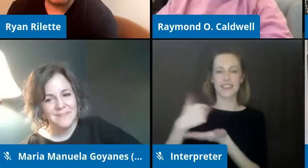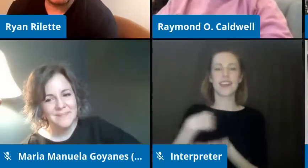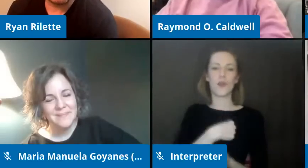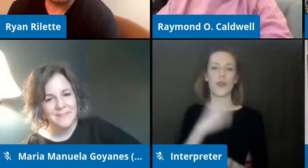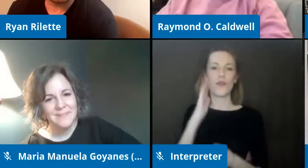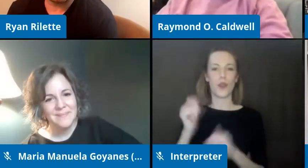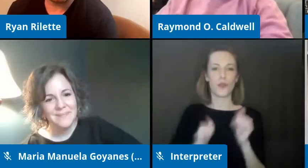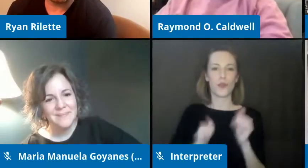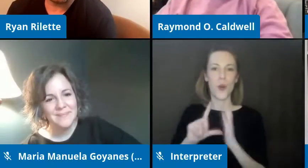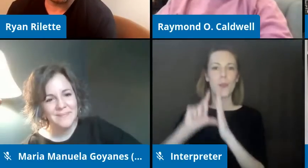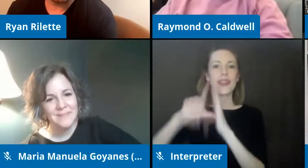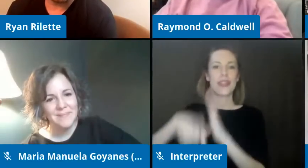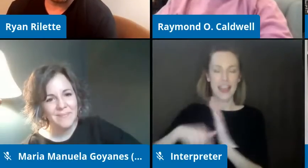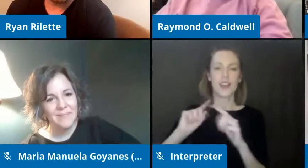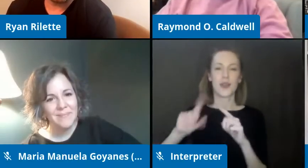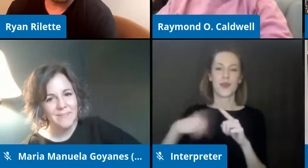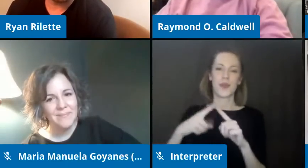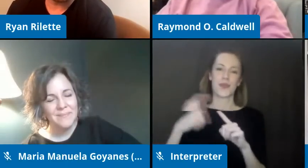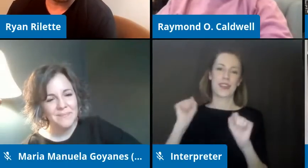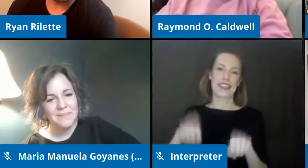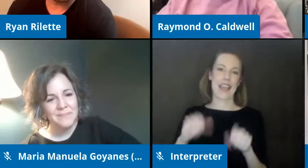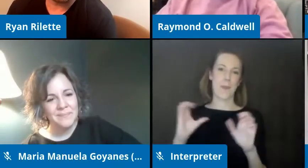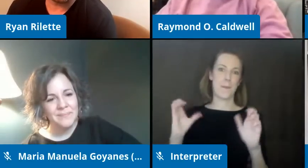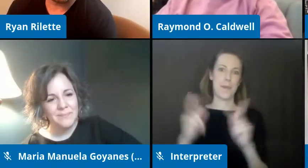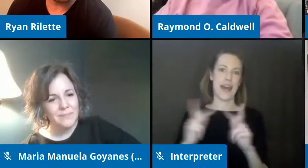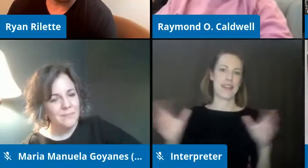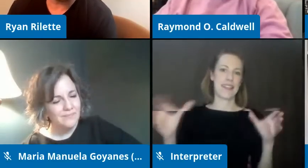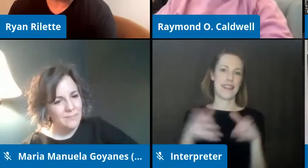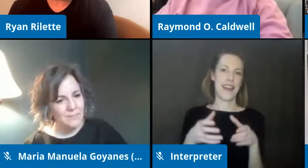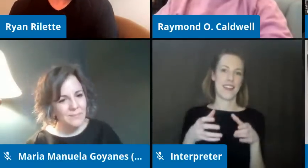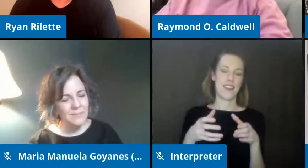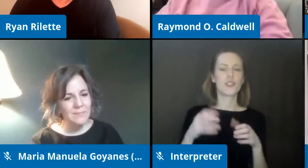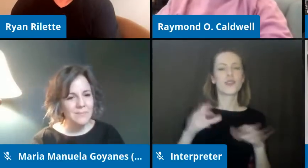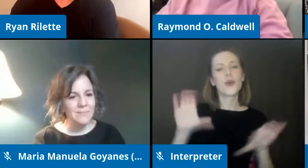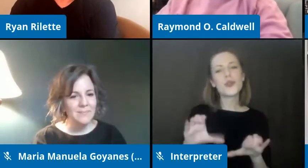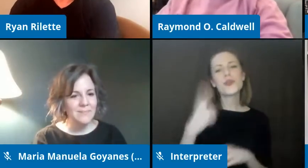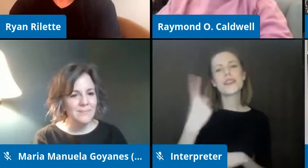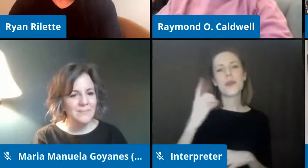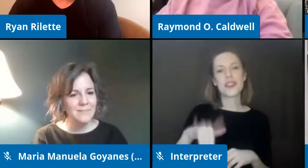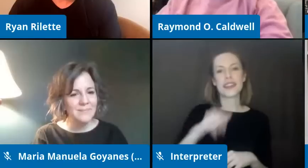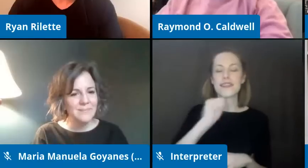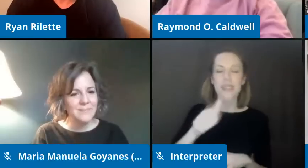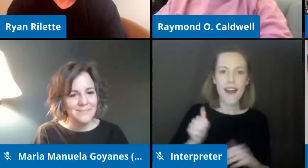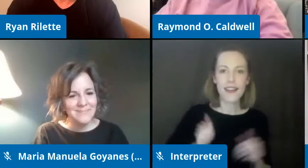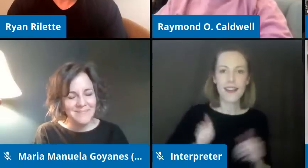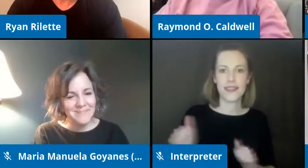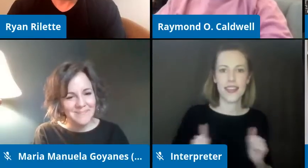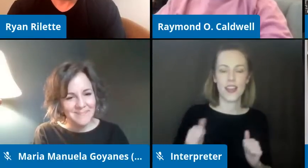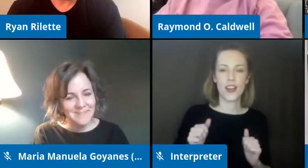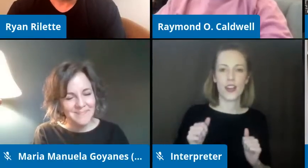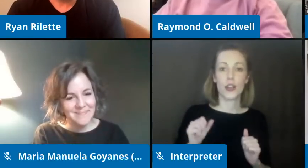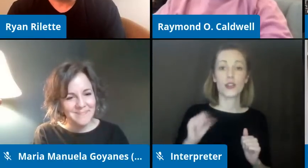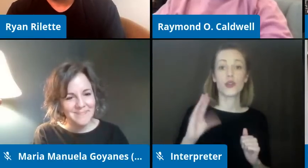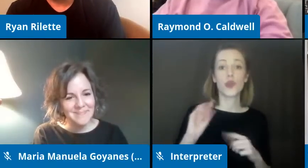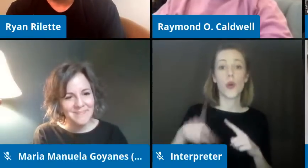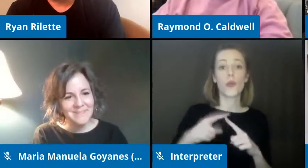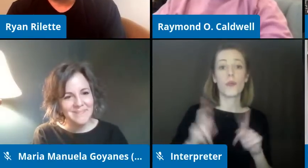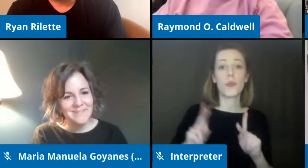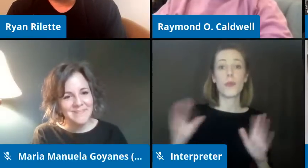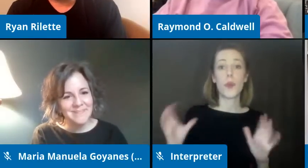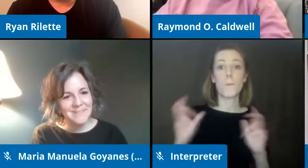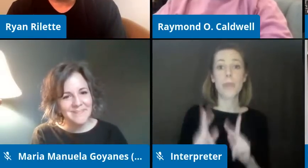do things that are not theater, because when you come back, experience what theater really is, which is special.